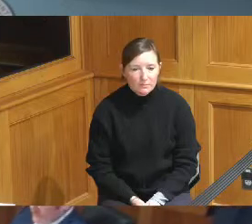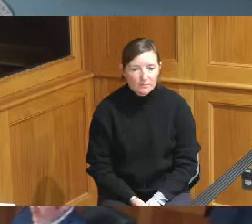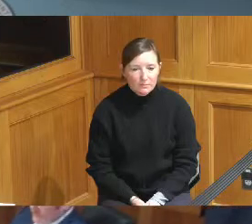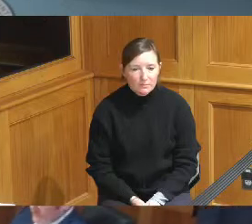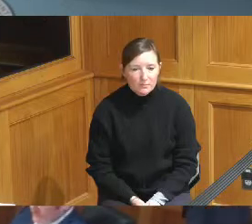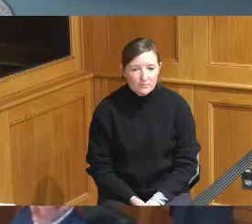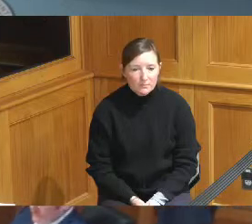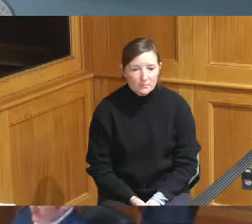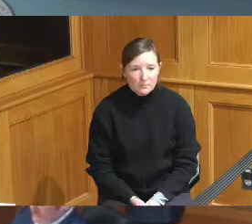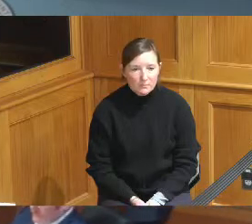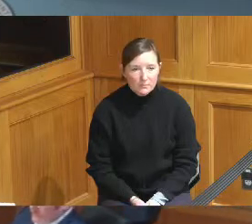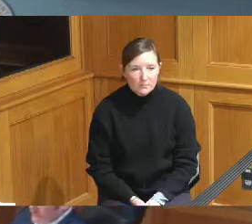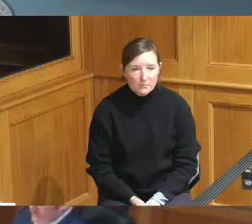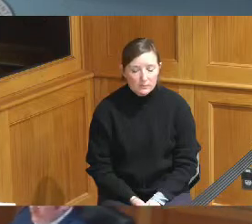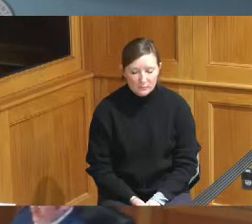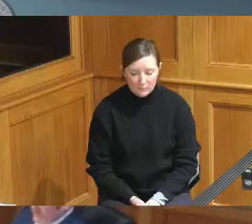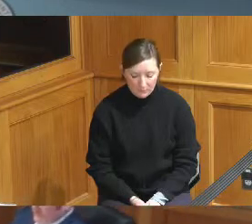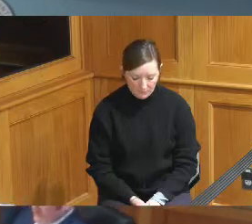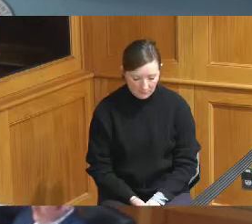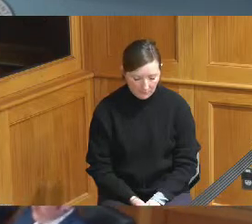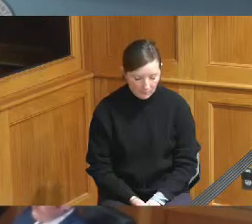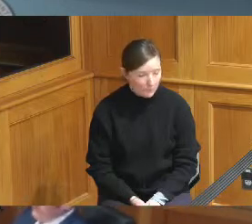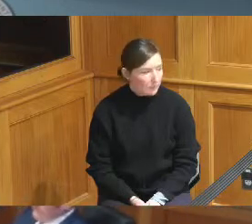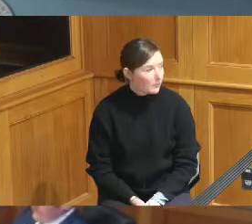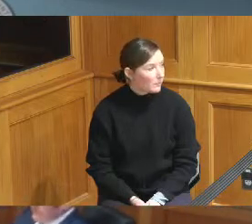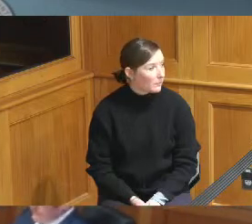I'm coming back. I'm coming back.